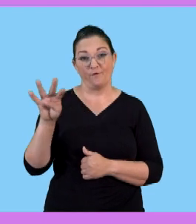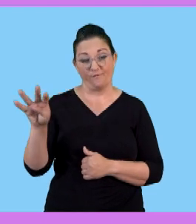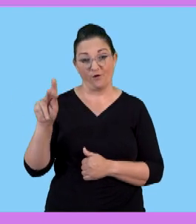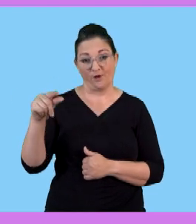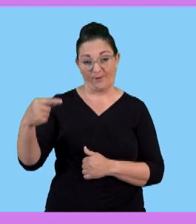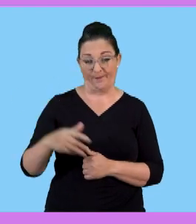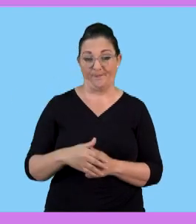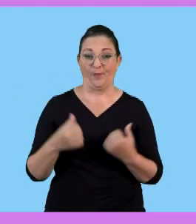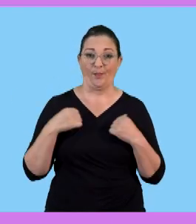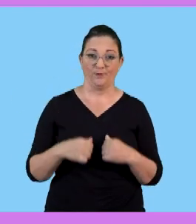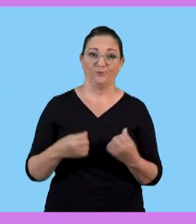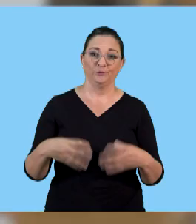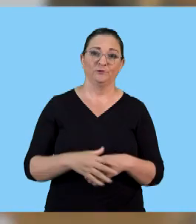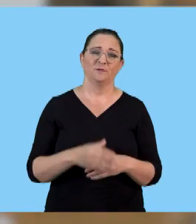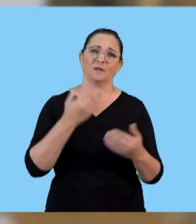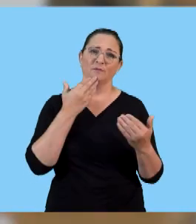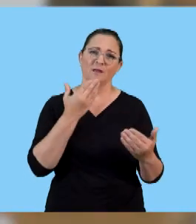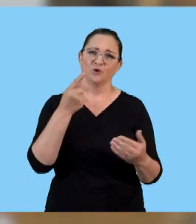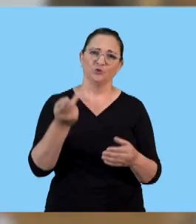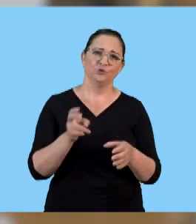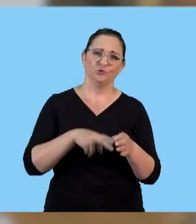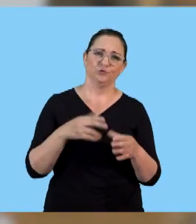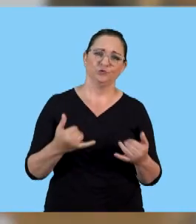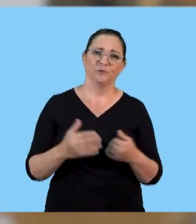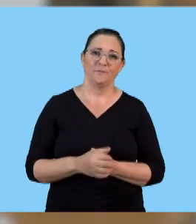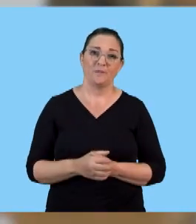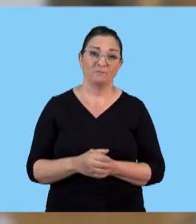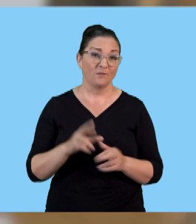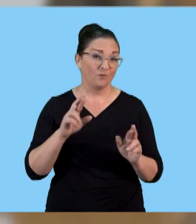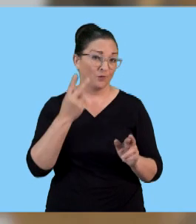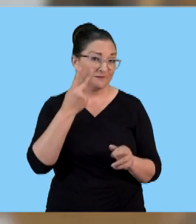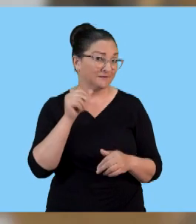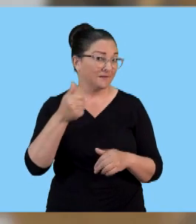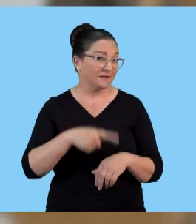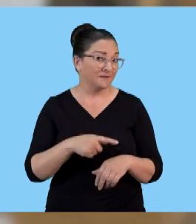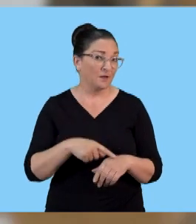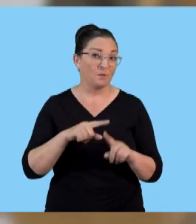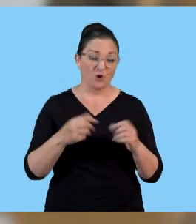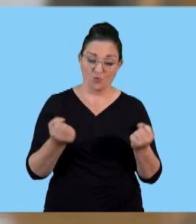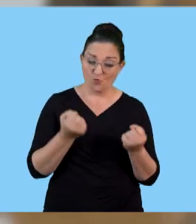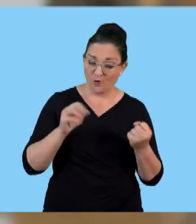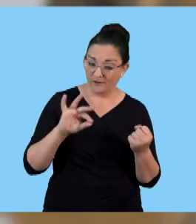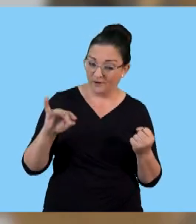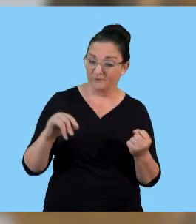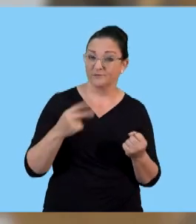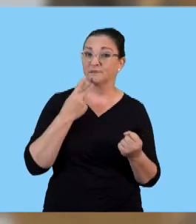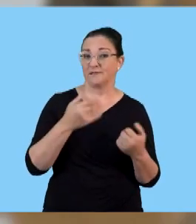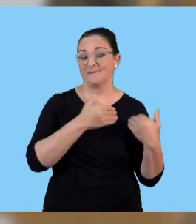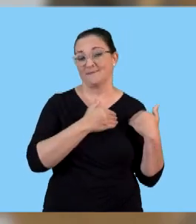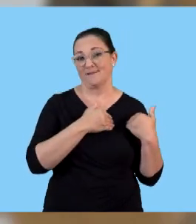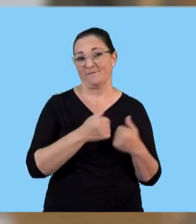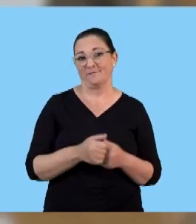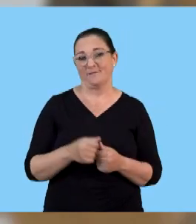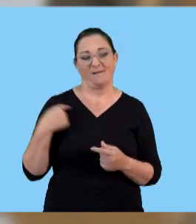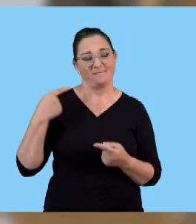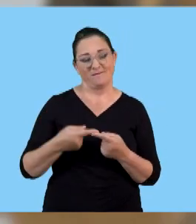9,2344 kilograms. All right. Guys, thank you so much for joining us today. Hope to see you next time. Remember to work every day and to